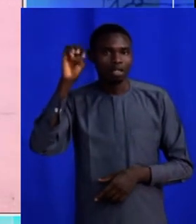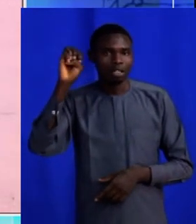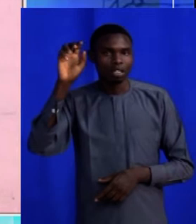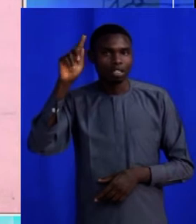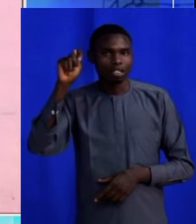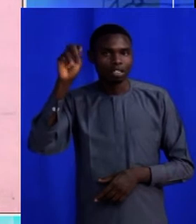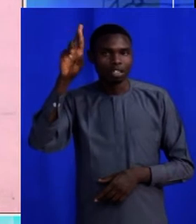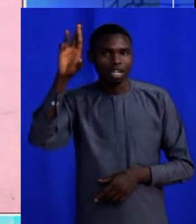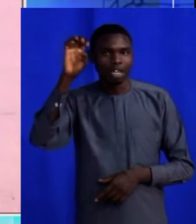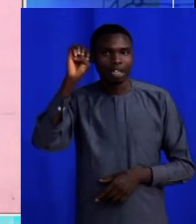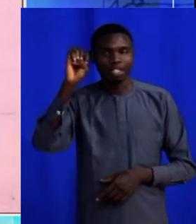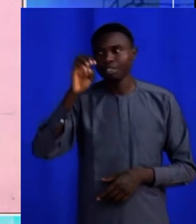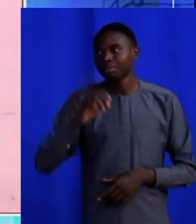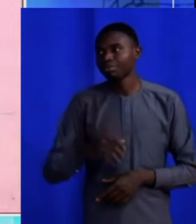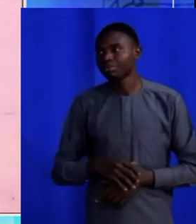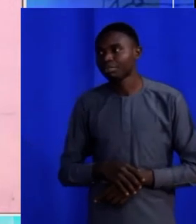Then the last one is